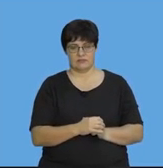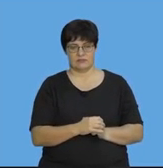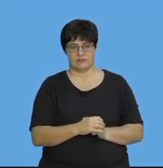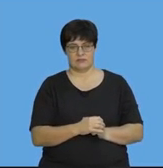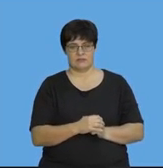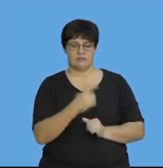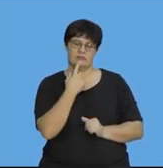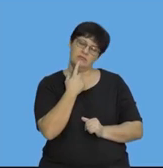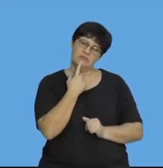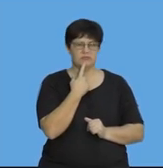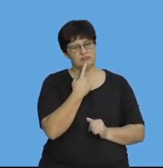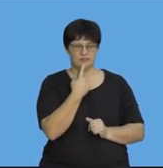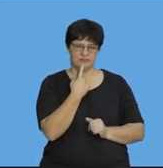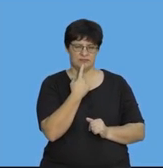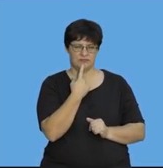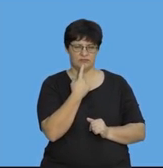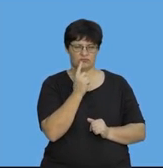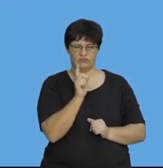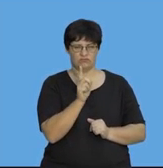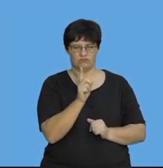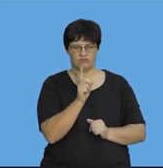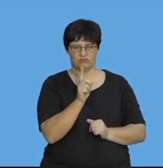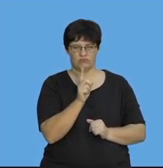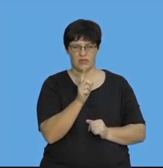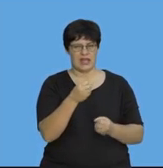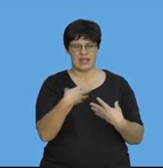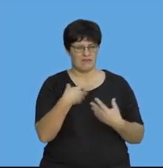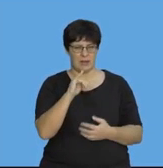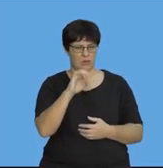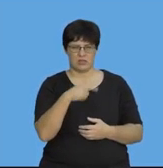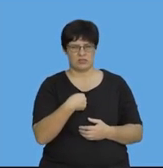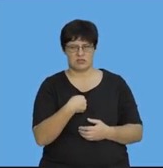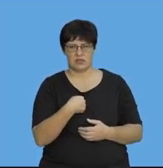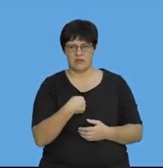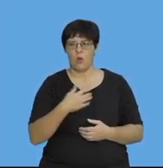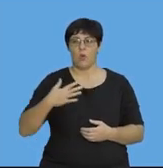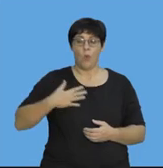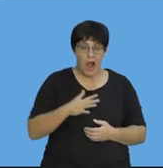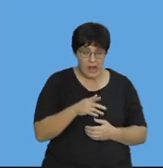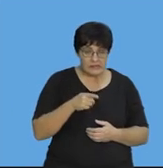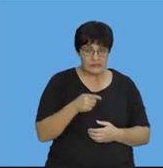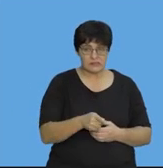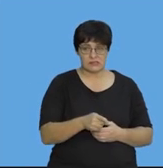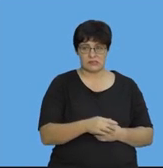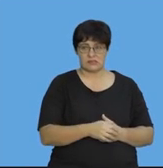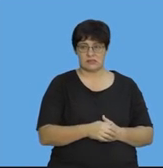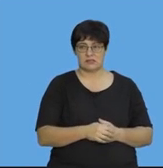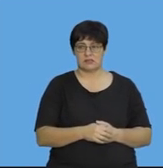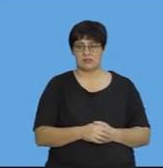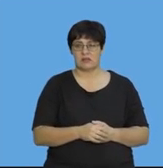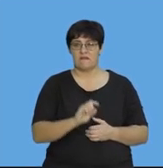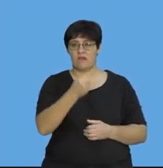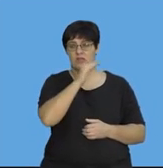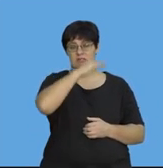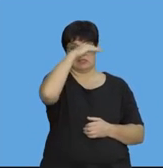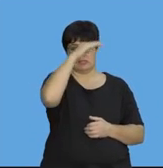Okay, but now we've got to say to ourselves, actually, they didn't give me impulse. They wanted, if you look